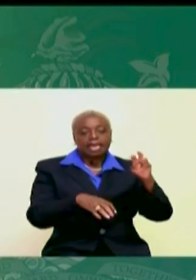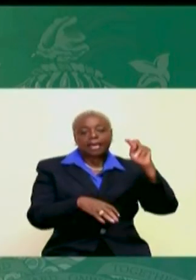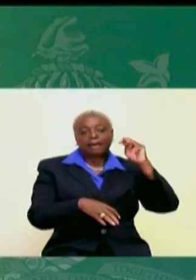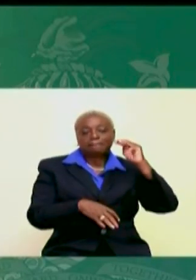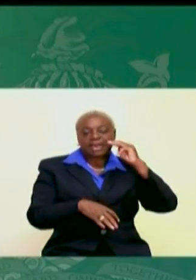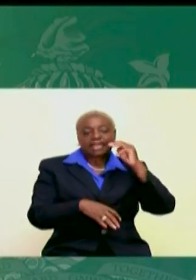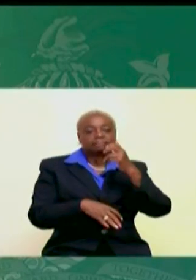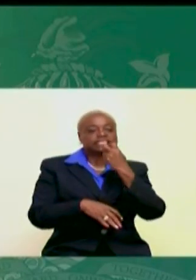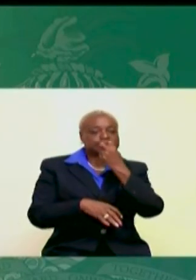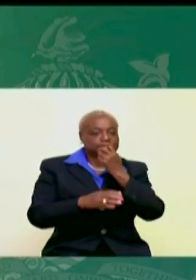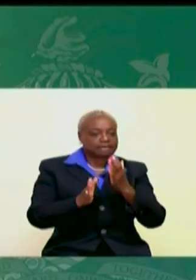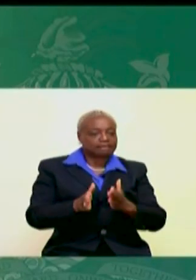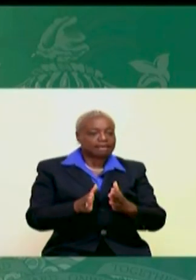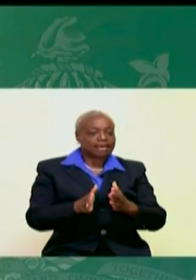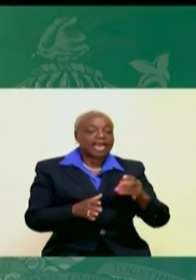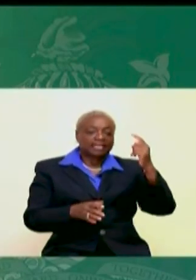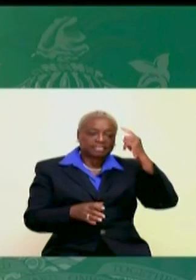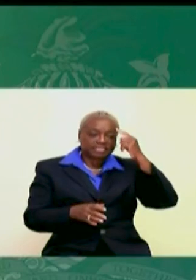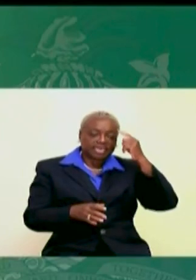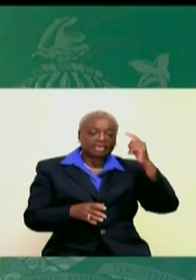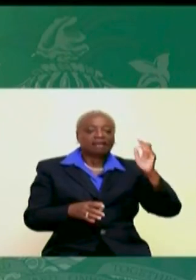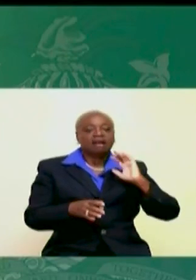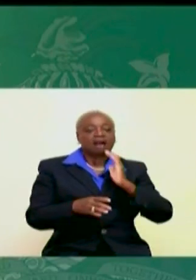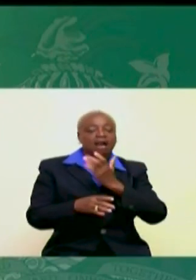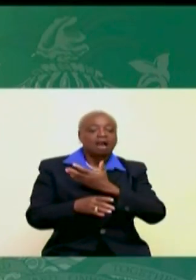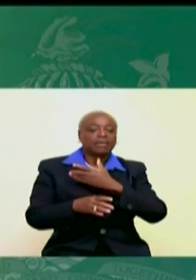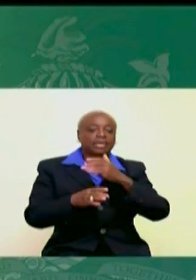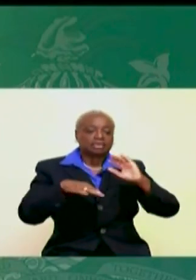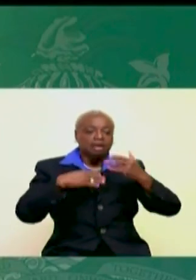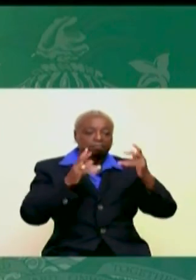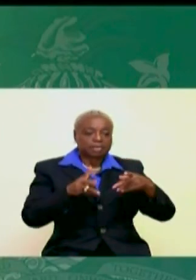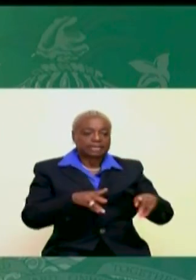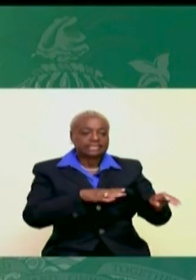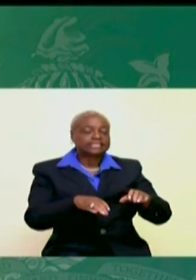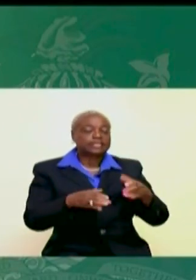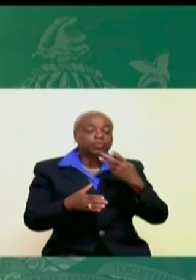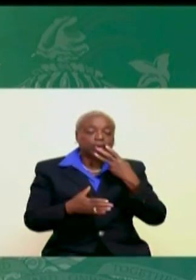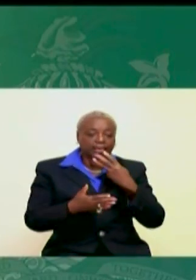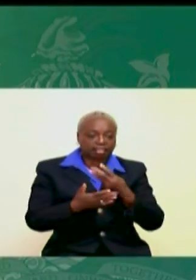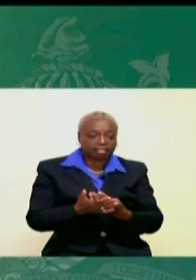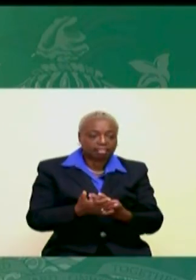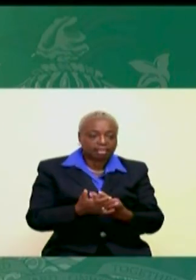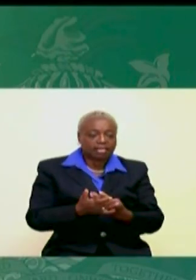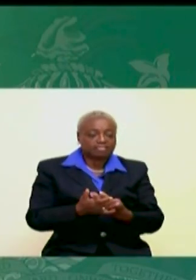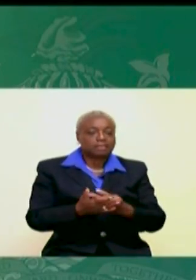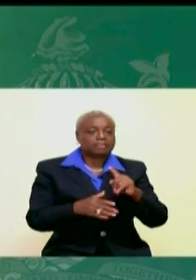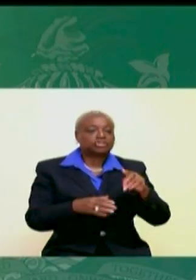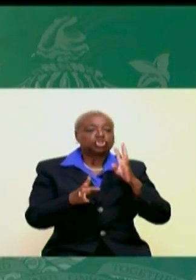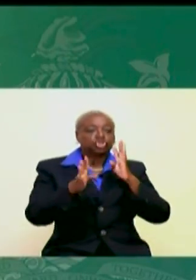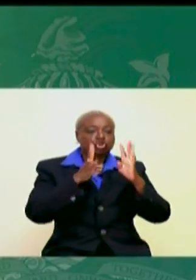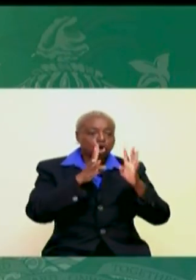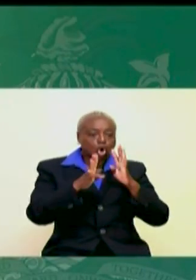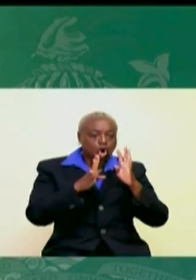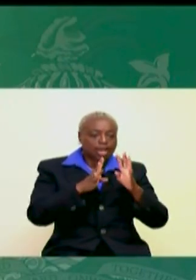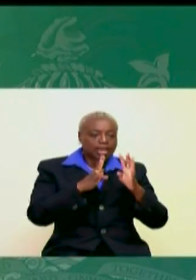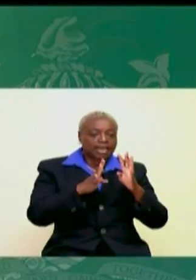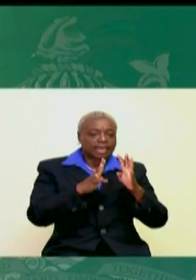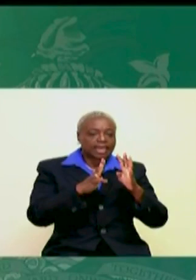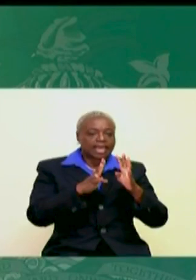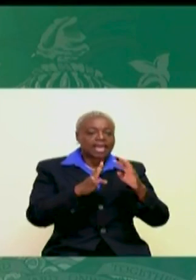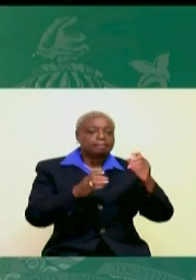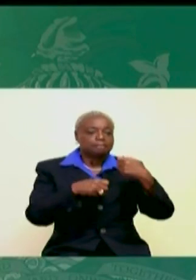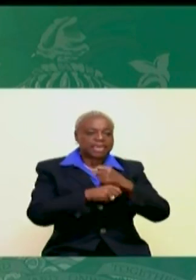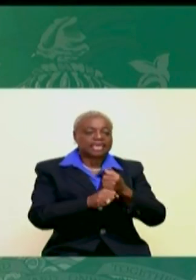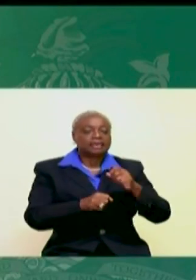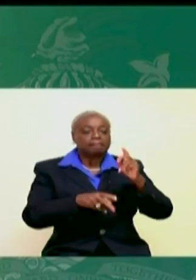I think our colleagues have done well in this debate. They've been able to articulate and cause our people to understand the road that